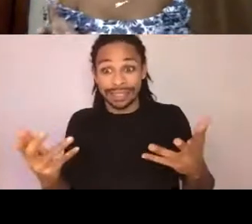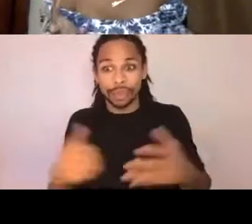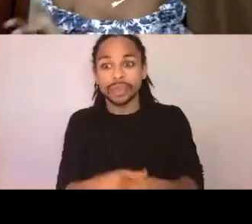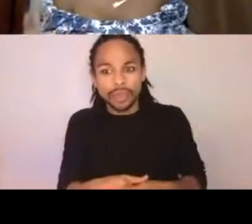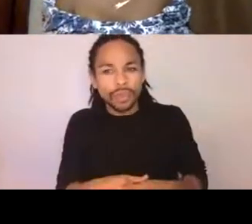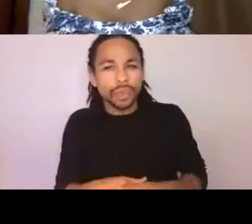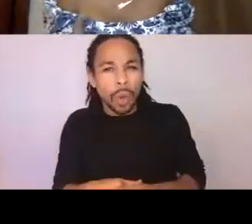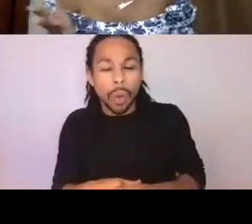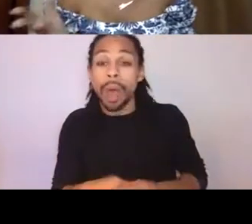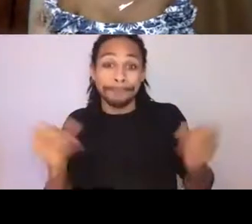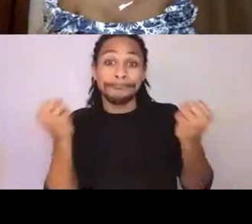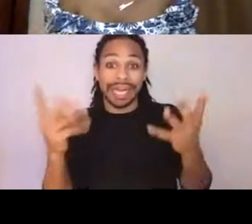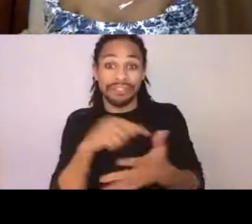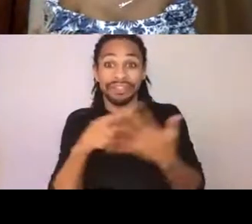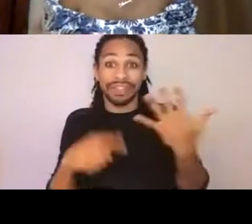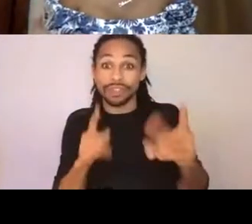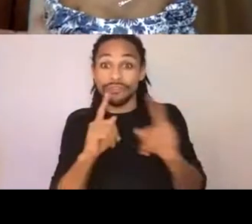of these conversations